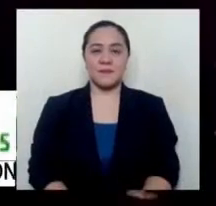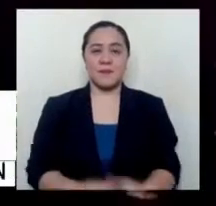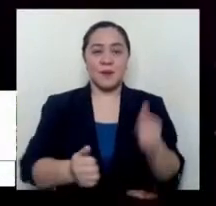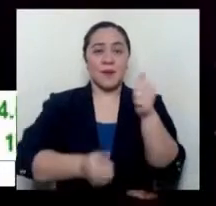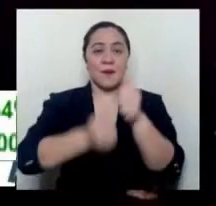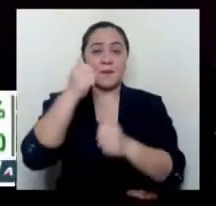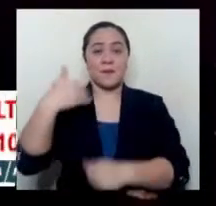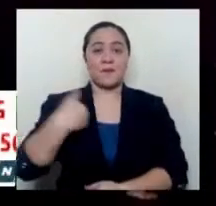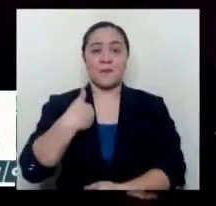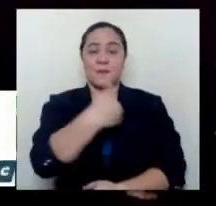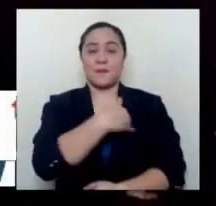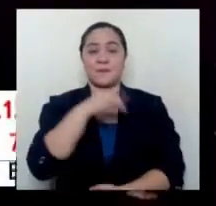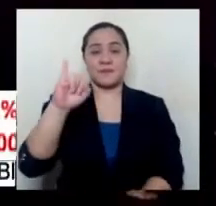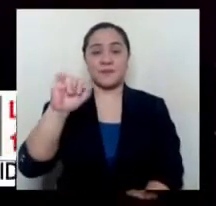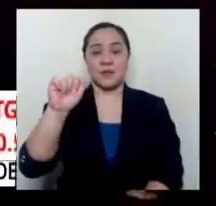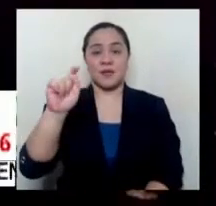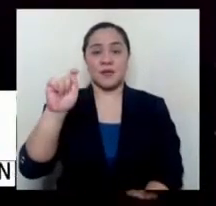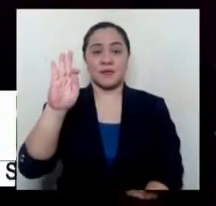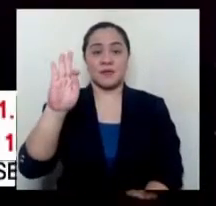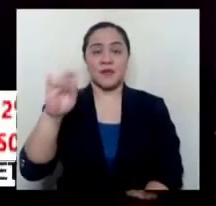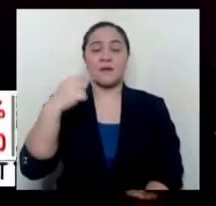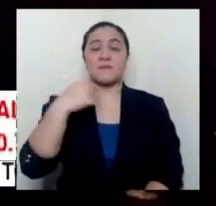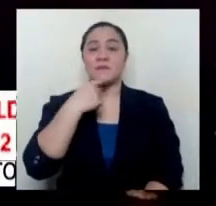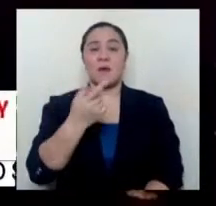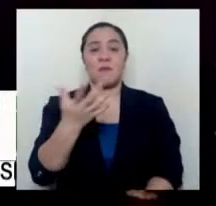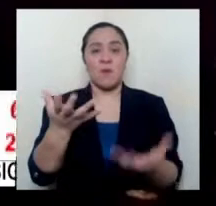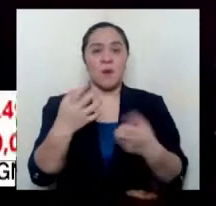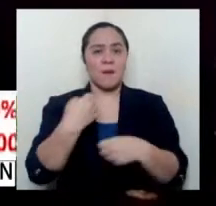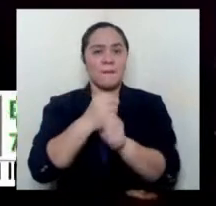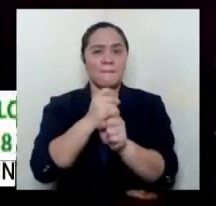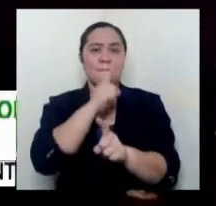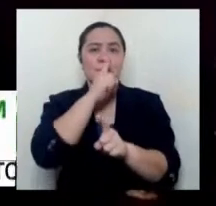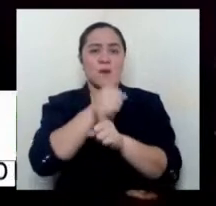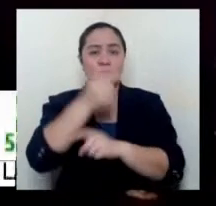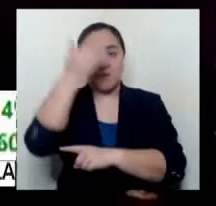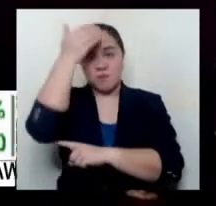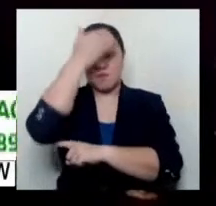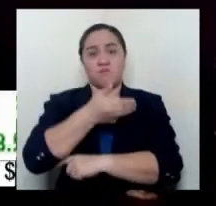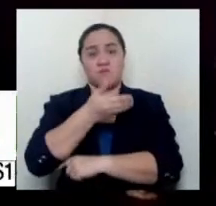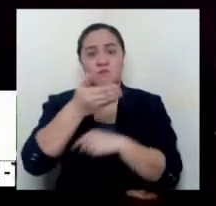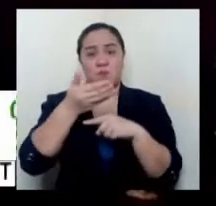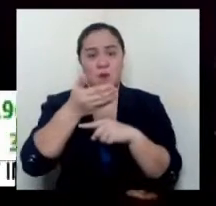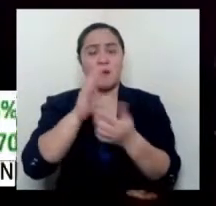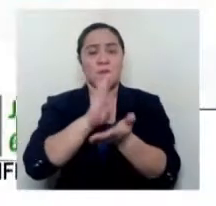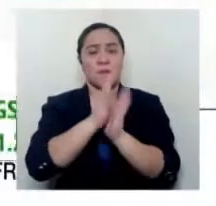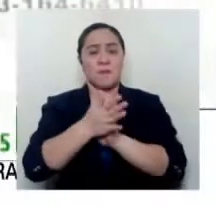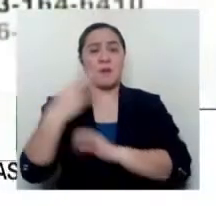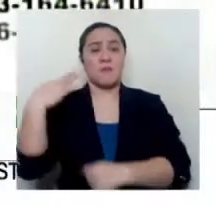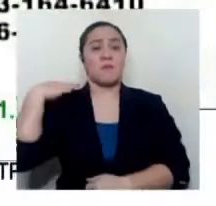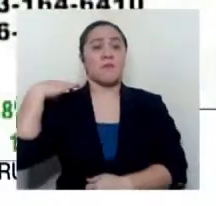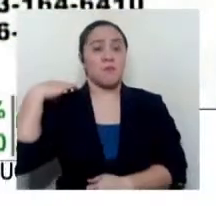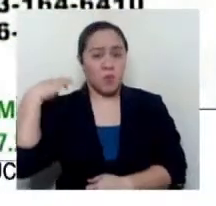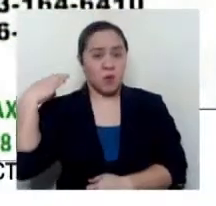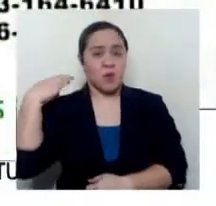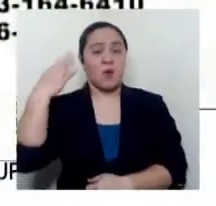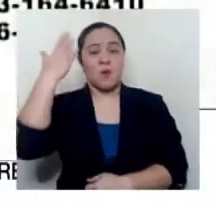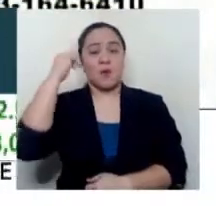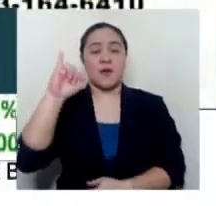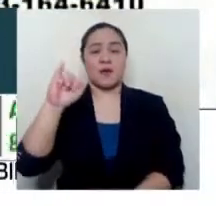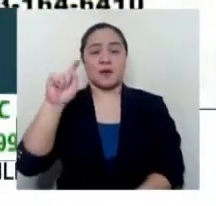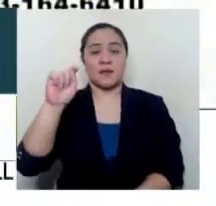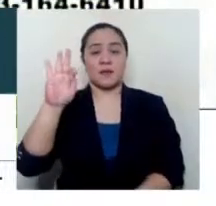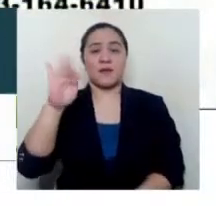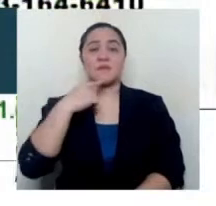Most members of the interagency task force also want to make the use of face shields voluntary. That's according to the